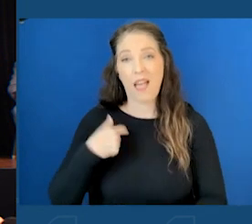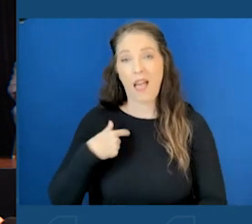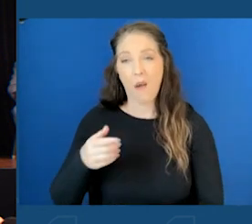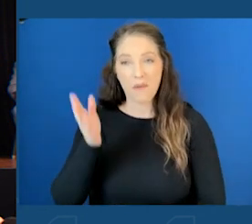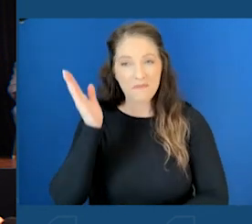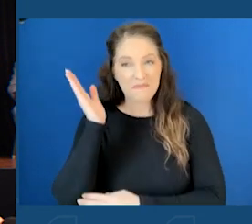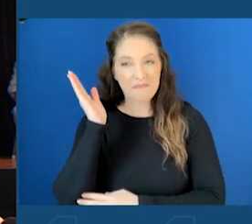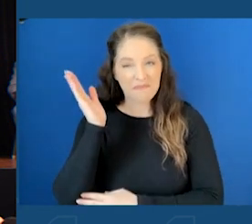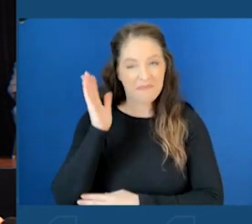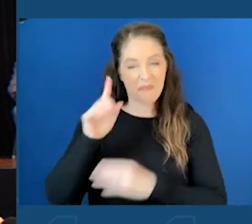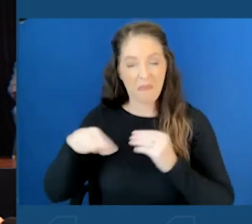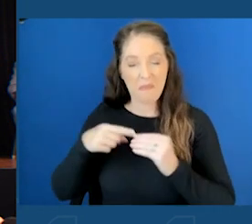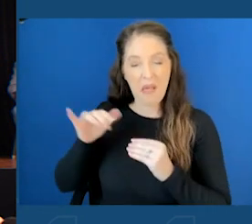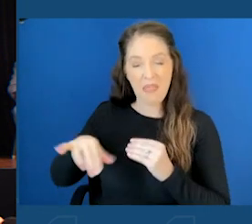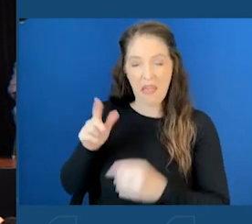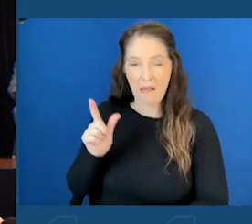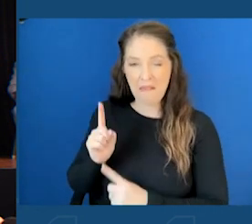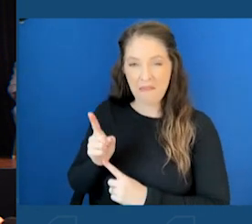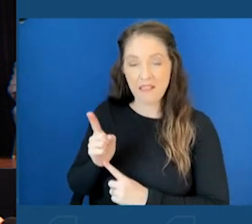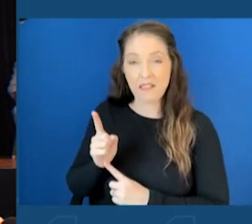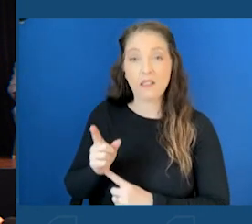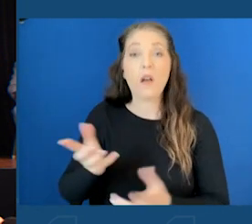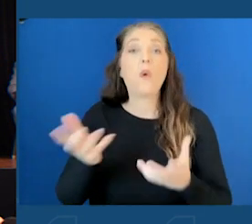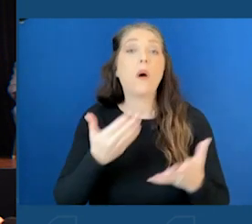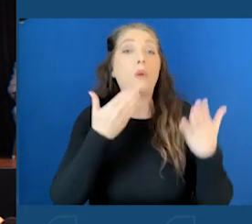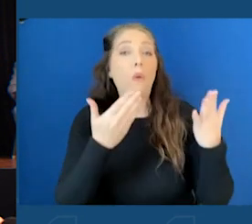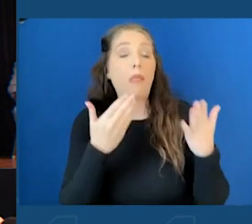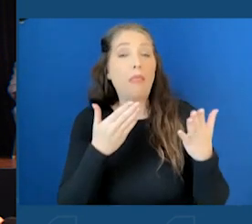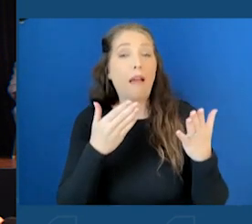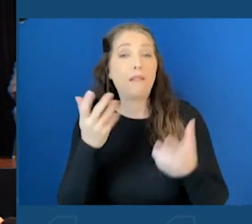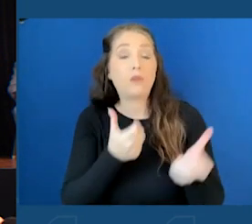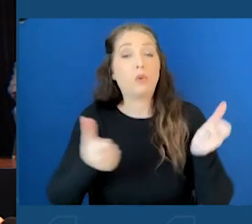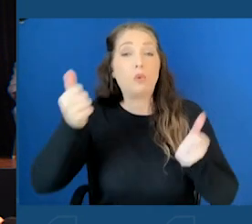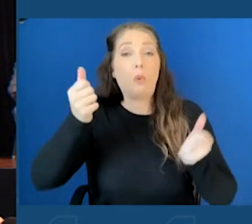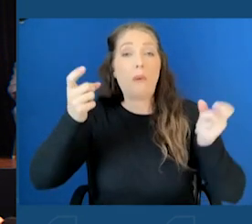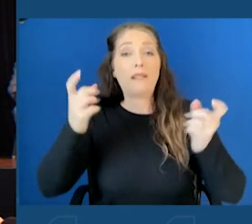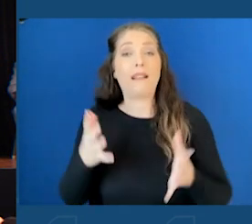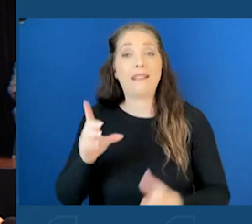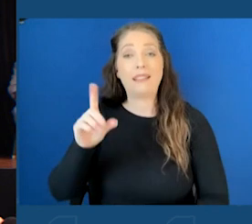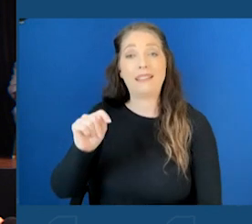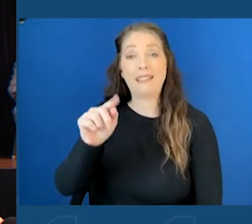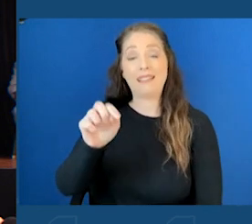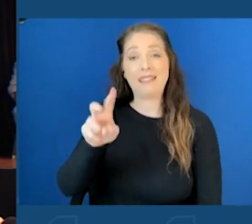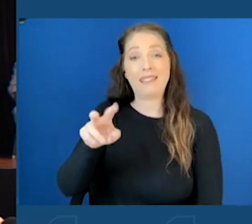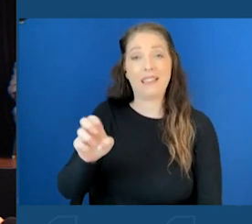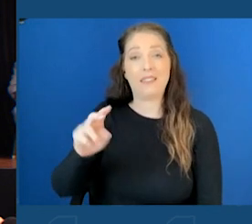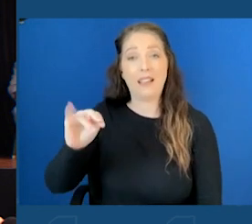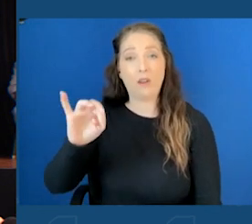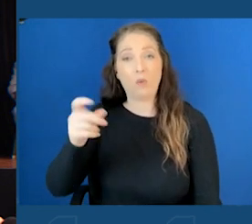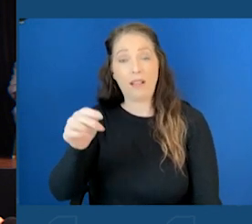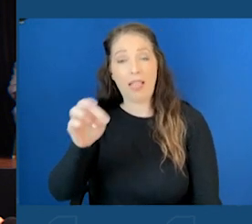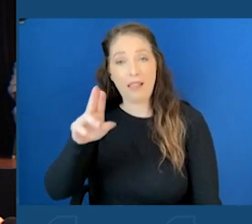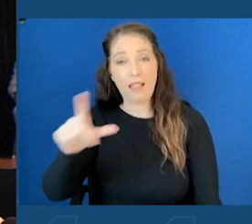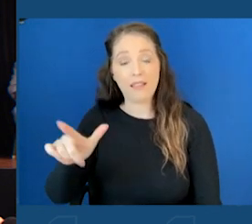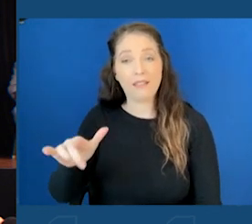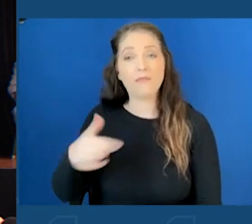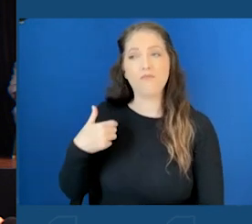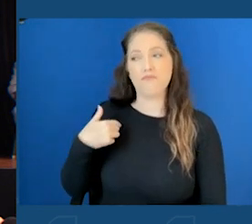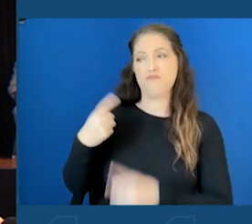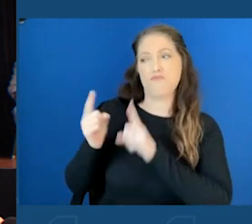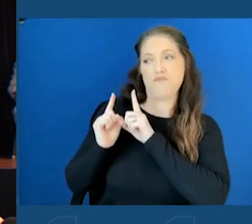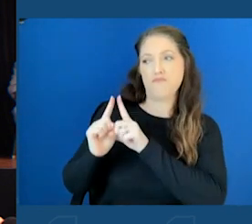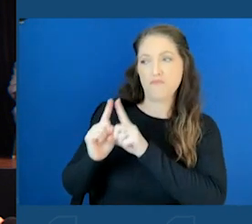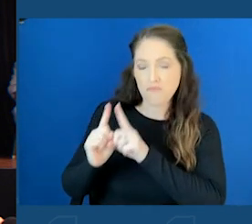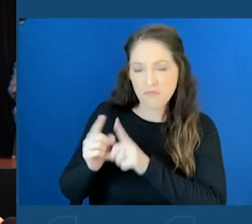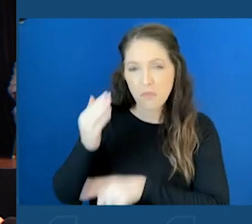minute, but I do want to thank Acting Superintendent Steven Nigrelli, someone I've known a very long time. My husband was a federal prosecutor for